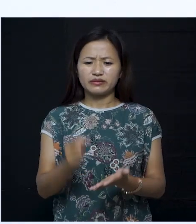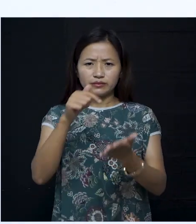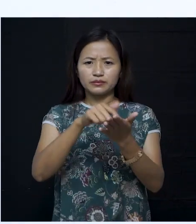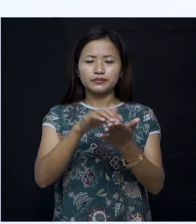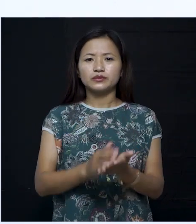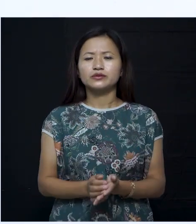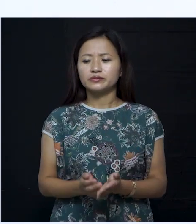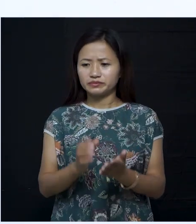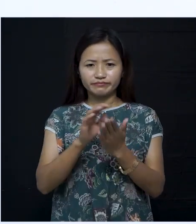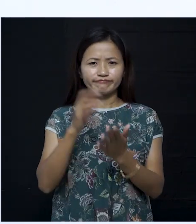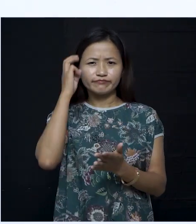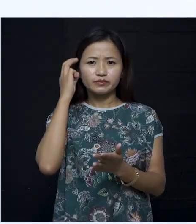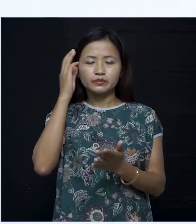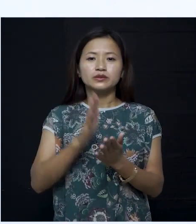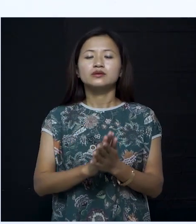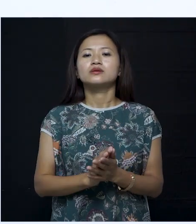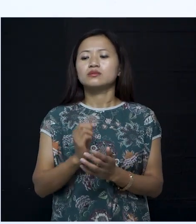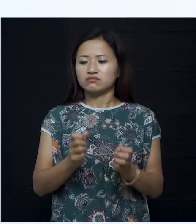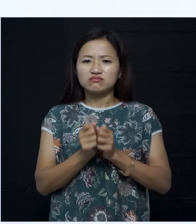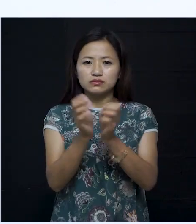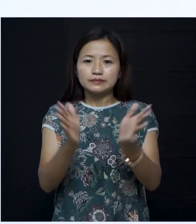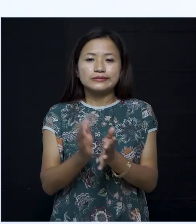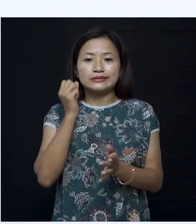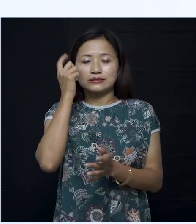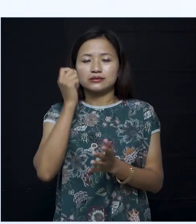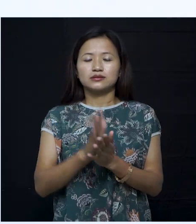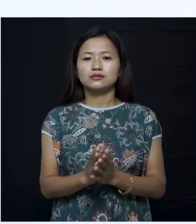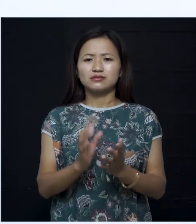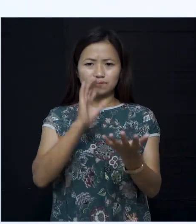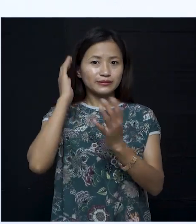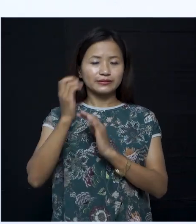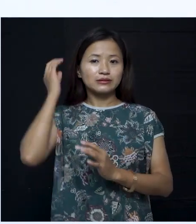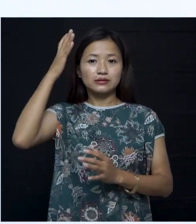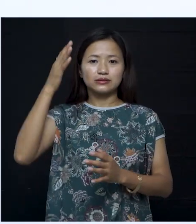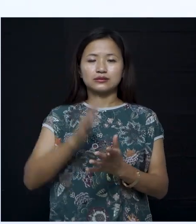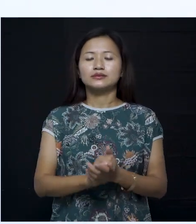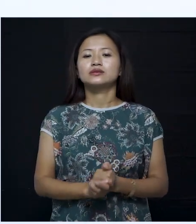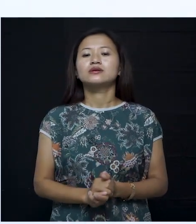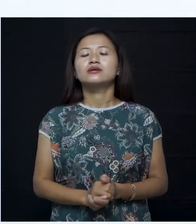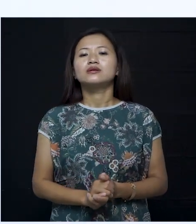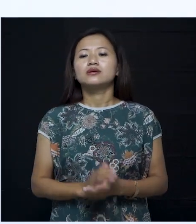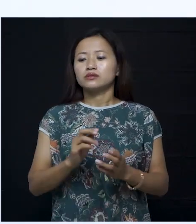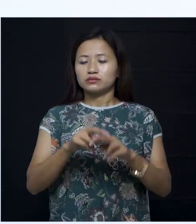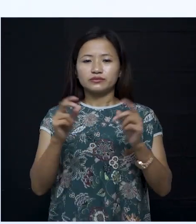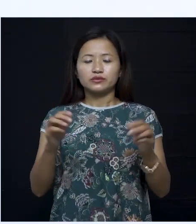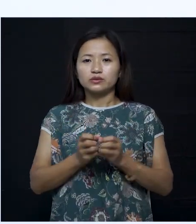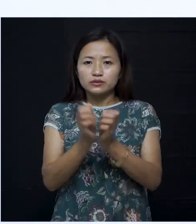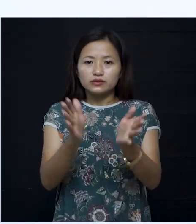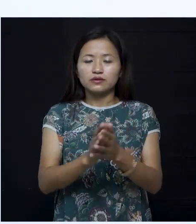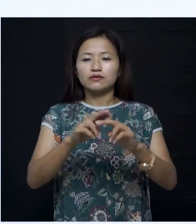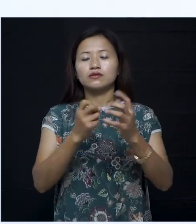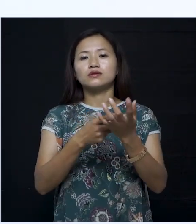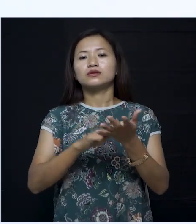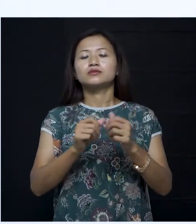memorizing the grammar answers without understanding the concept. Okay, it is almost like maths. Without knowing the formula, you cannot do it.